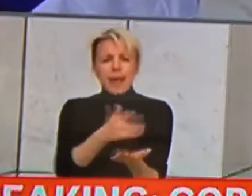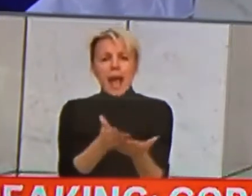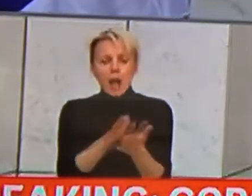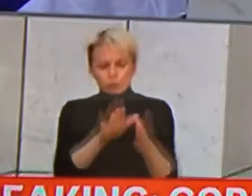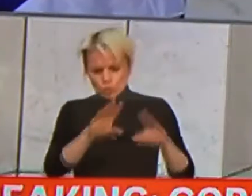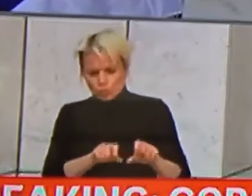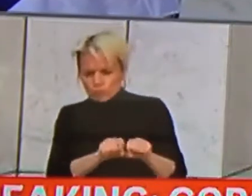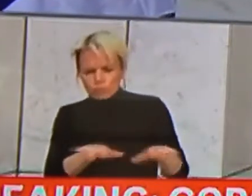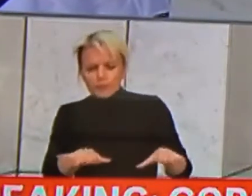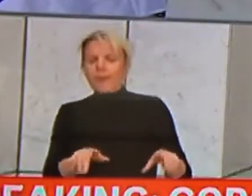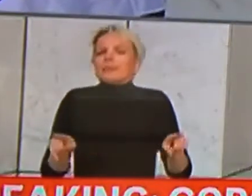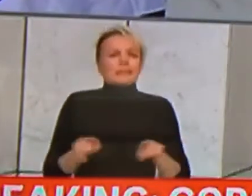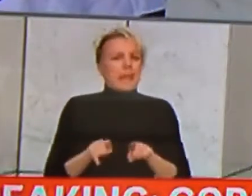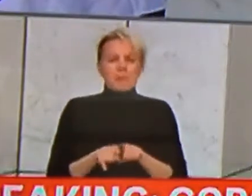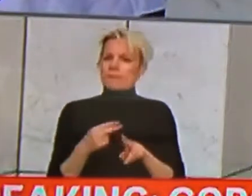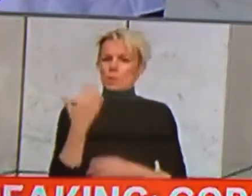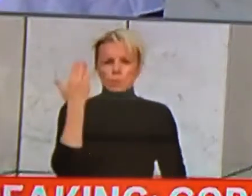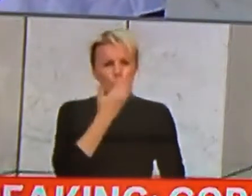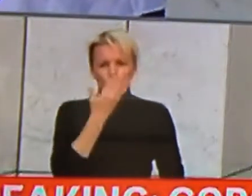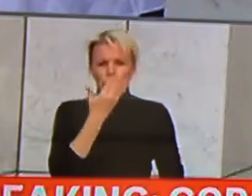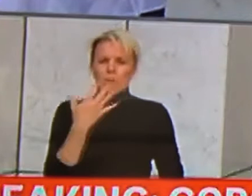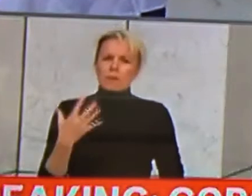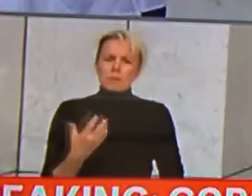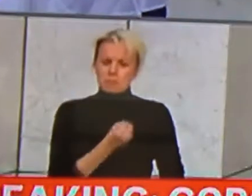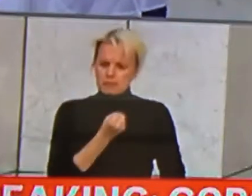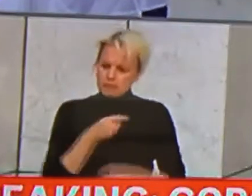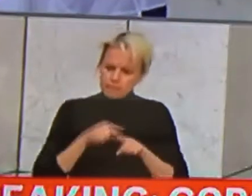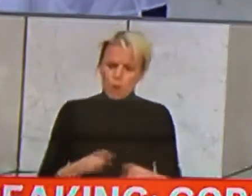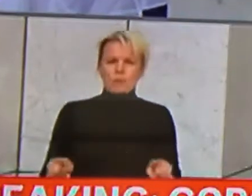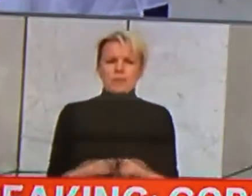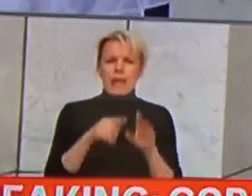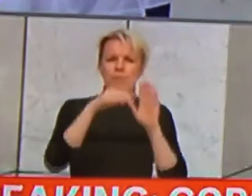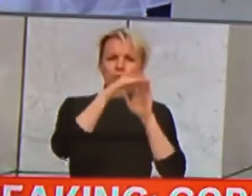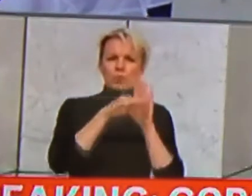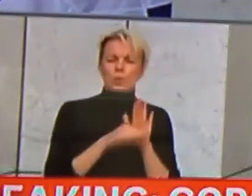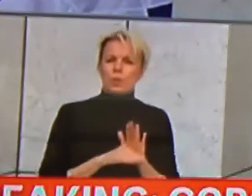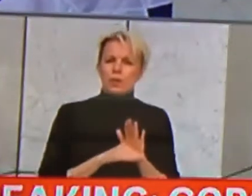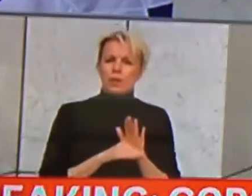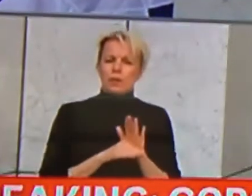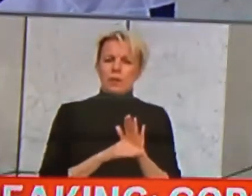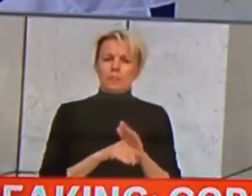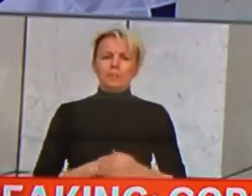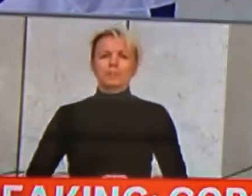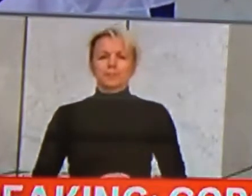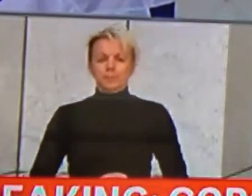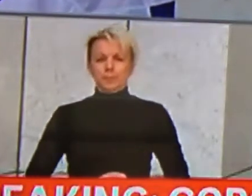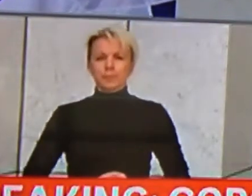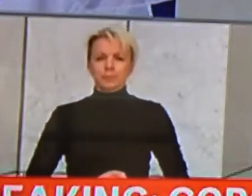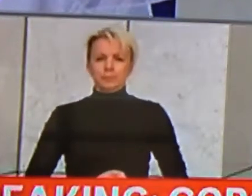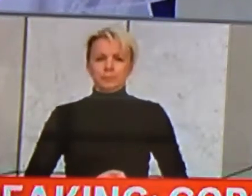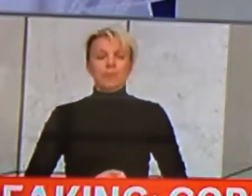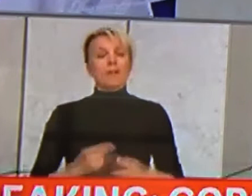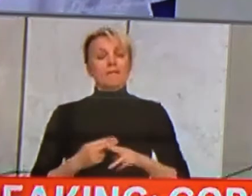not changed. And so we would continue to see childcare, particularly for those who are at